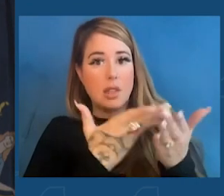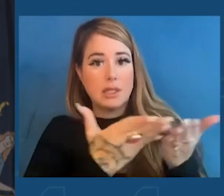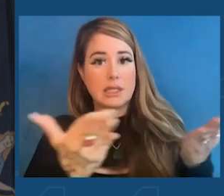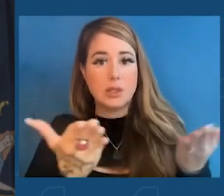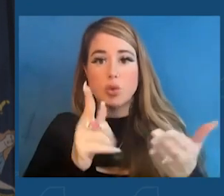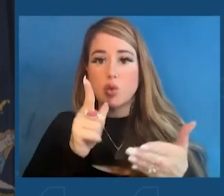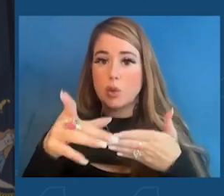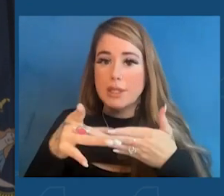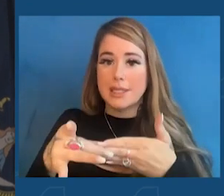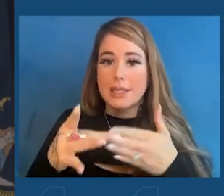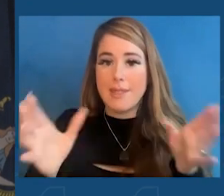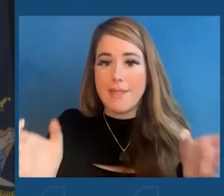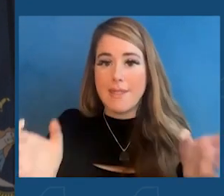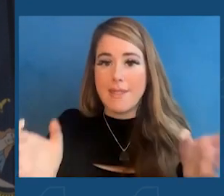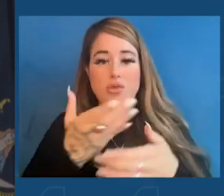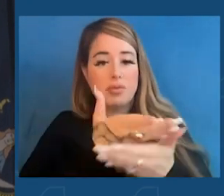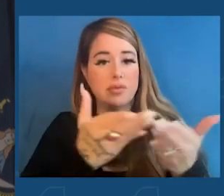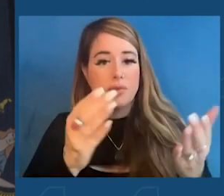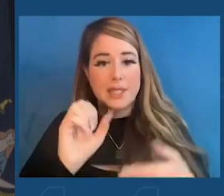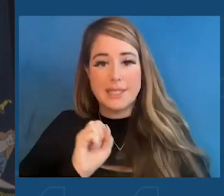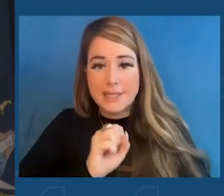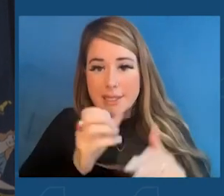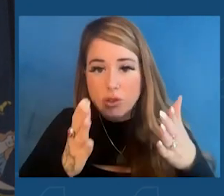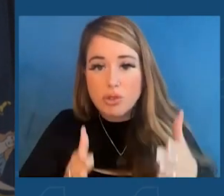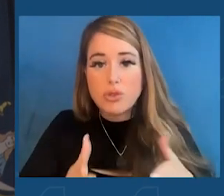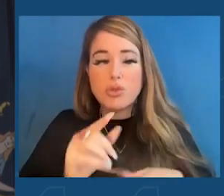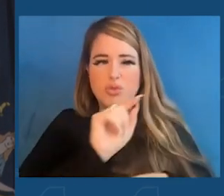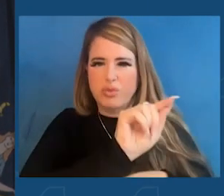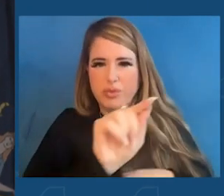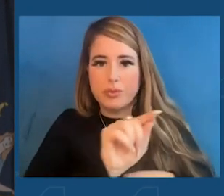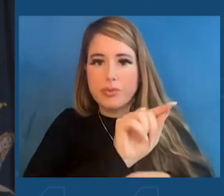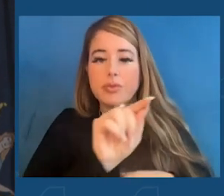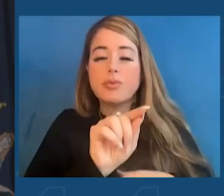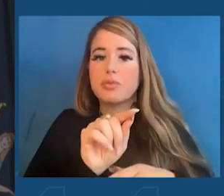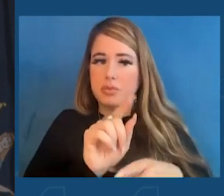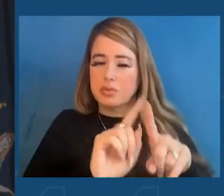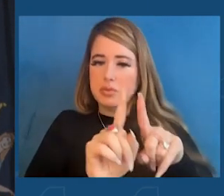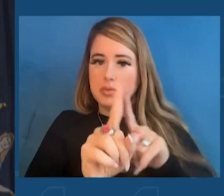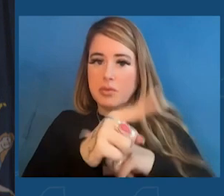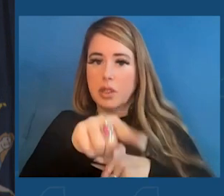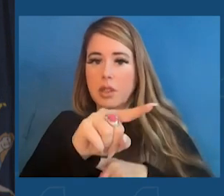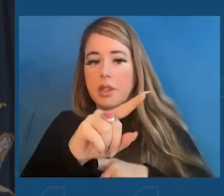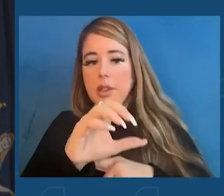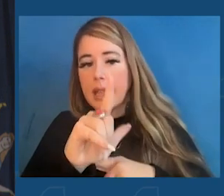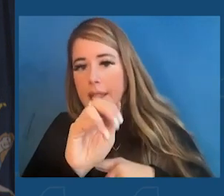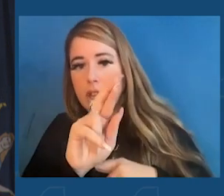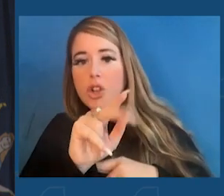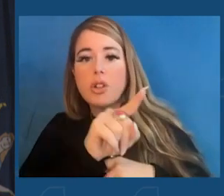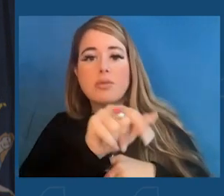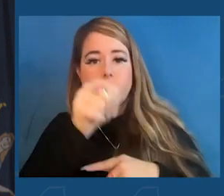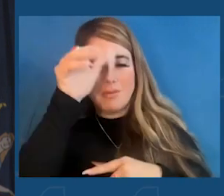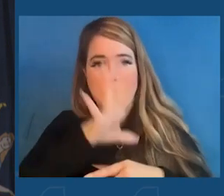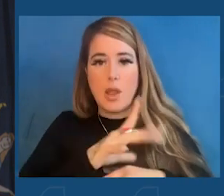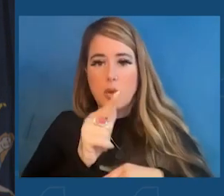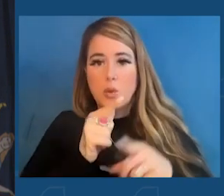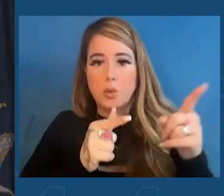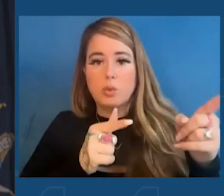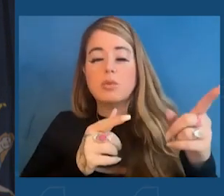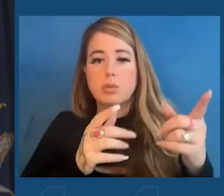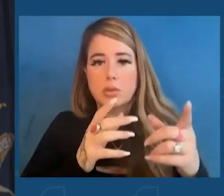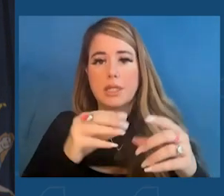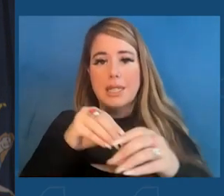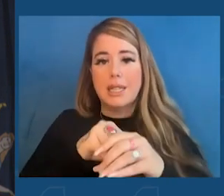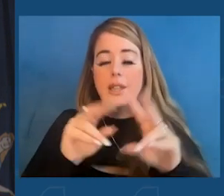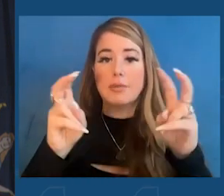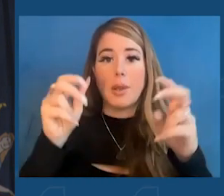effort, Senator Stavitsky, Assemblymember Paulin, Senator Clear, and the man who is in the Men Who Get It Club. He's